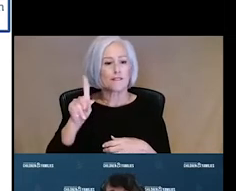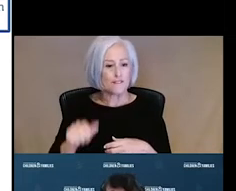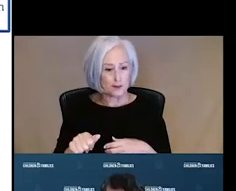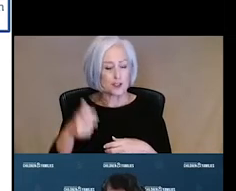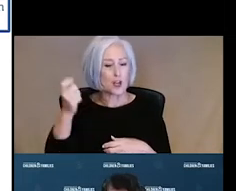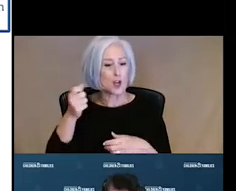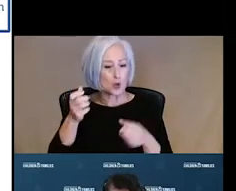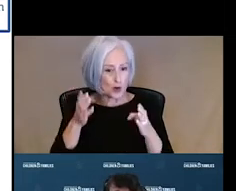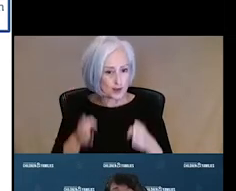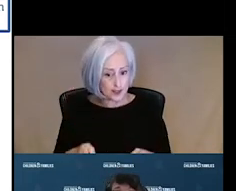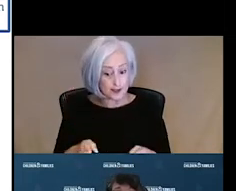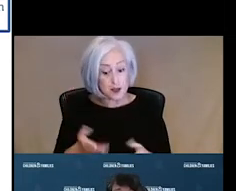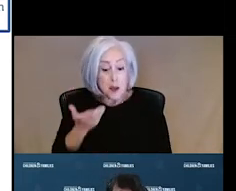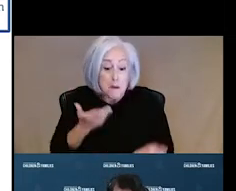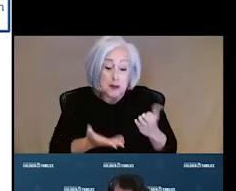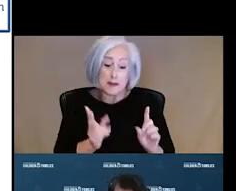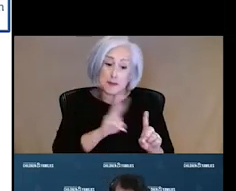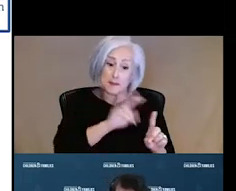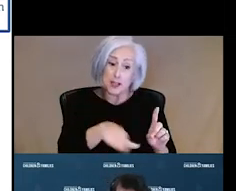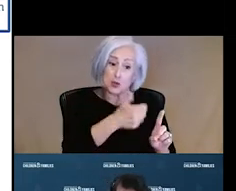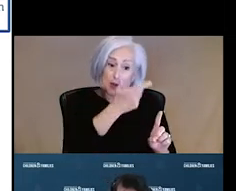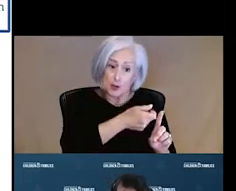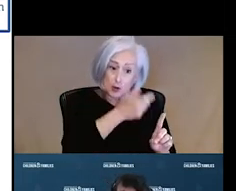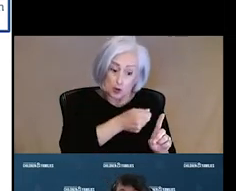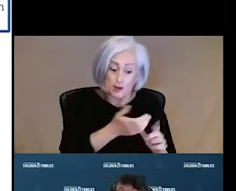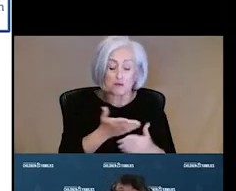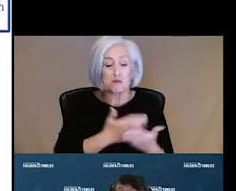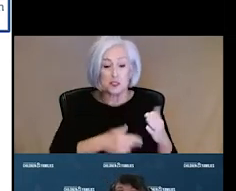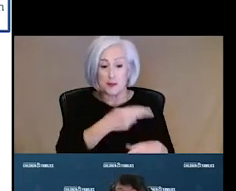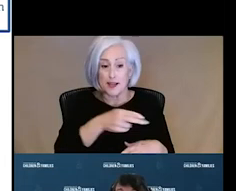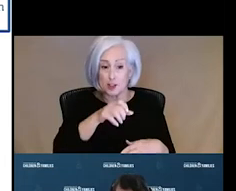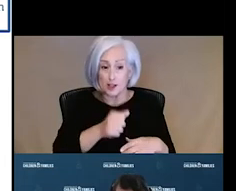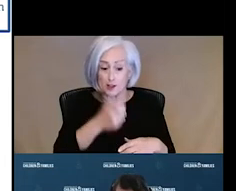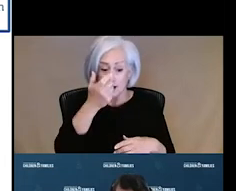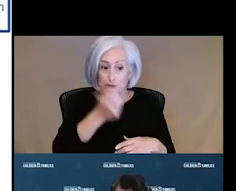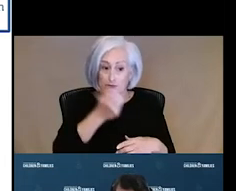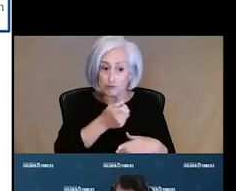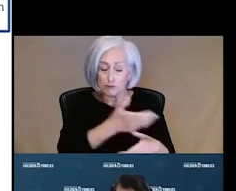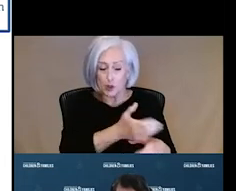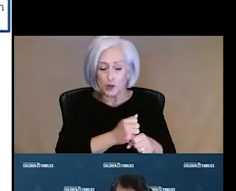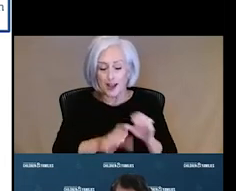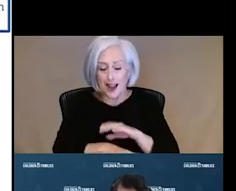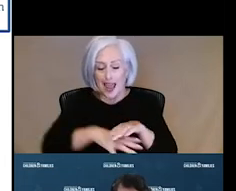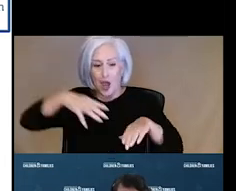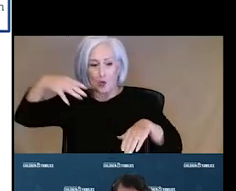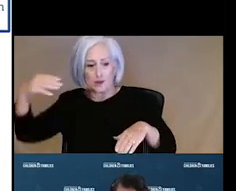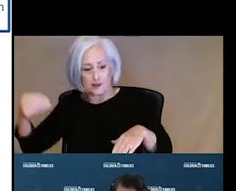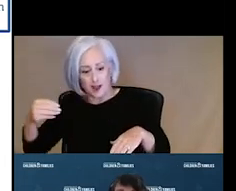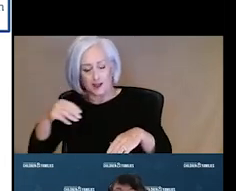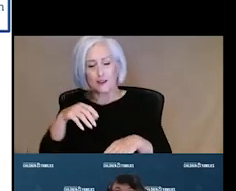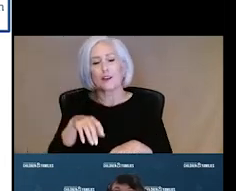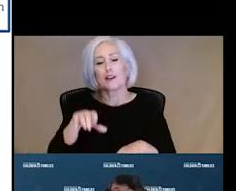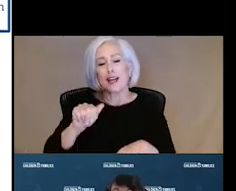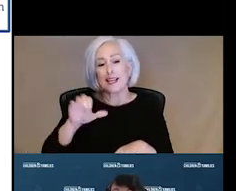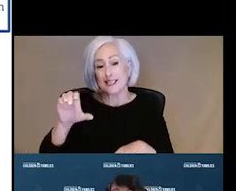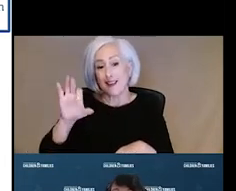other federal grants, even some of your HHS grants that you may receive outside of ACF. This is because ACF has